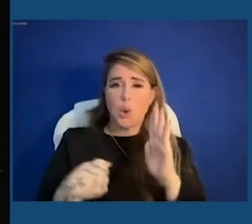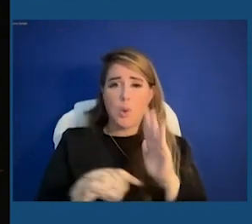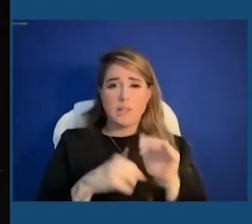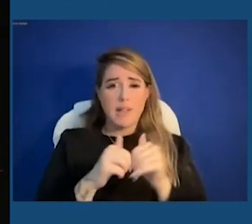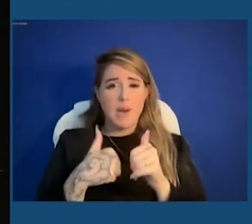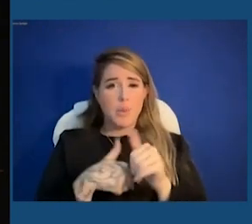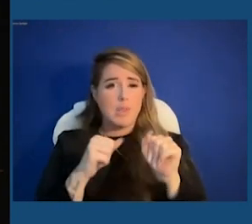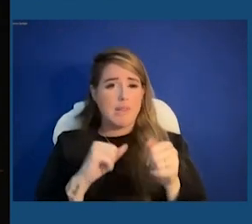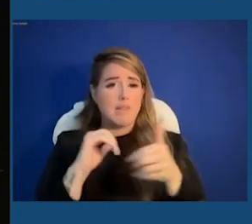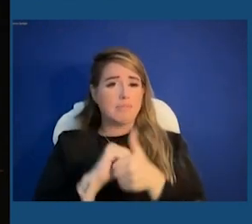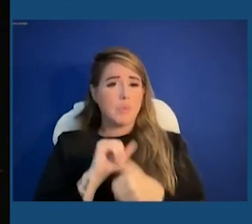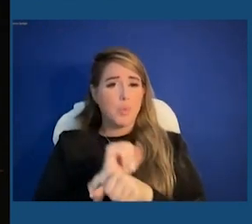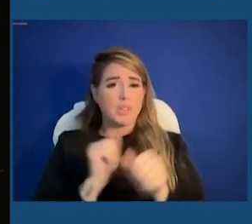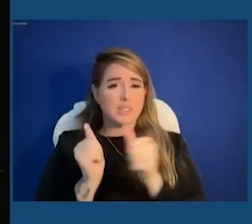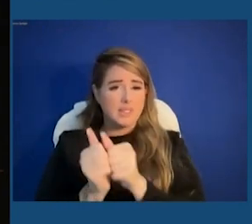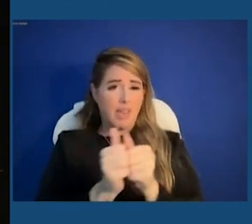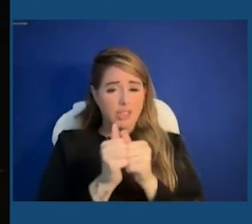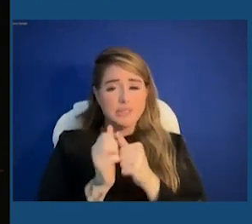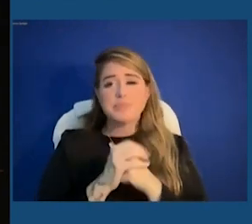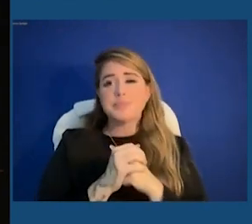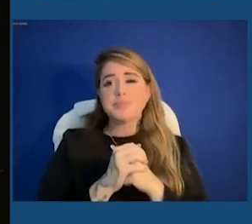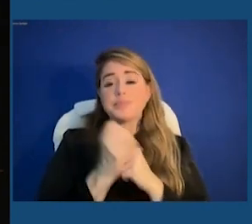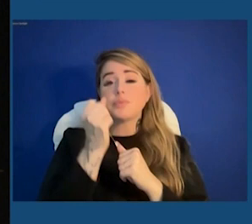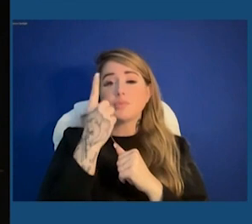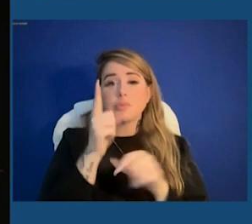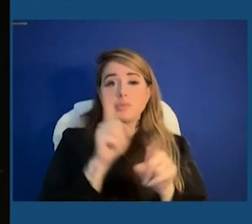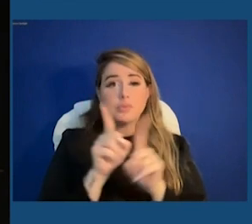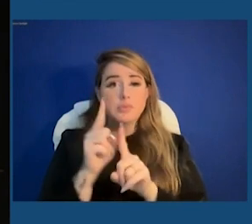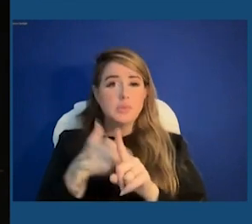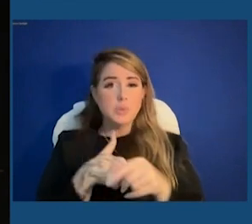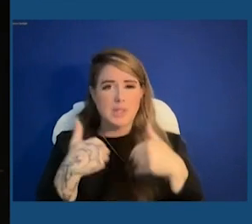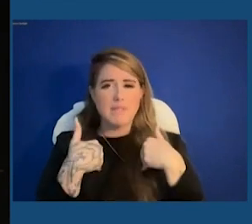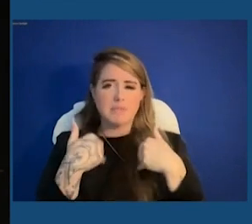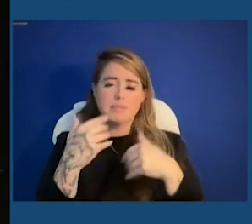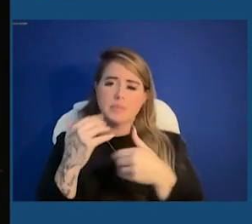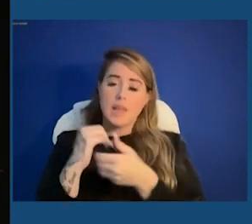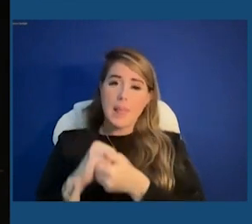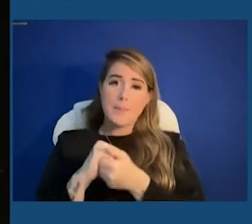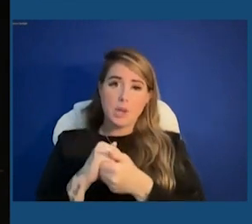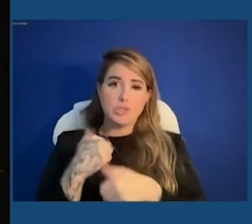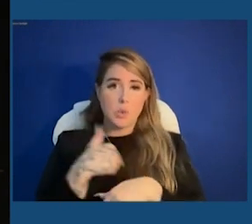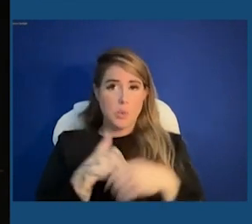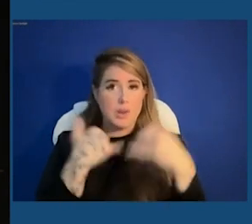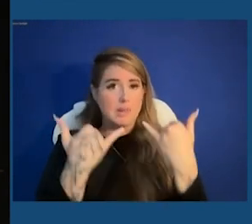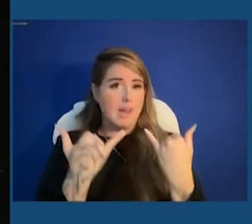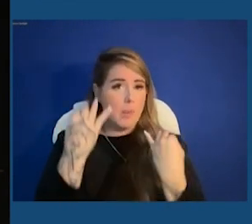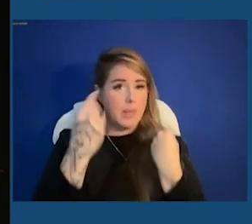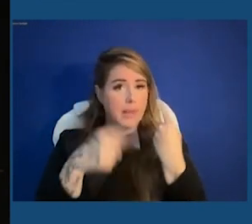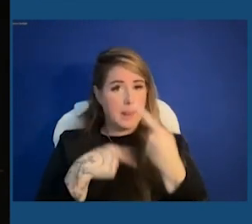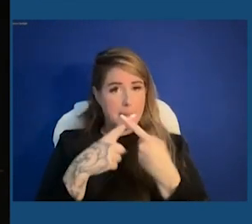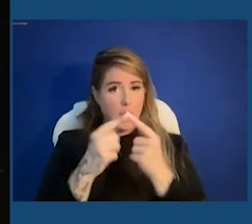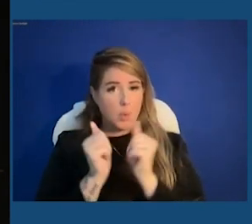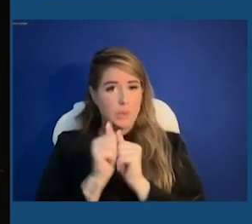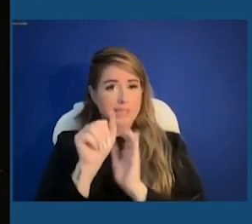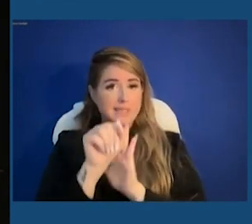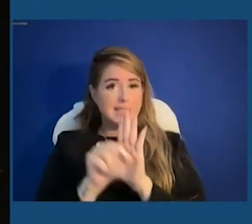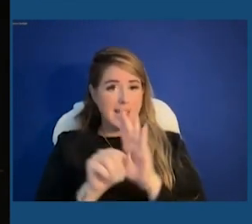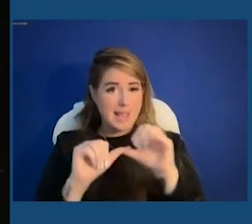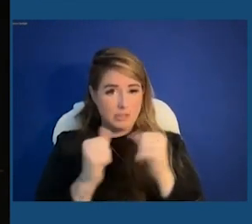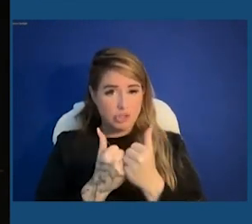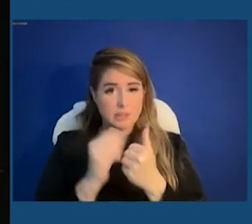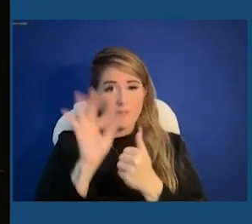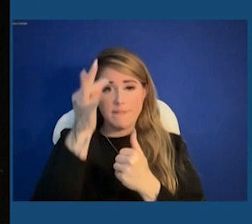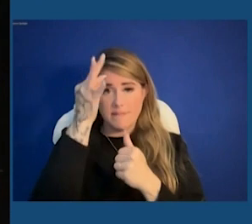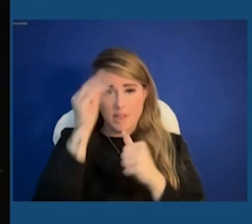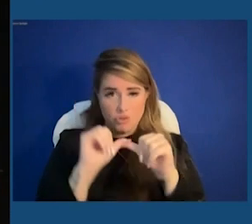work together with them. There is also a deep collaboration that we are looking at with our state agencies and federal agencies